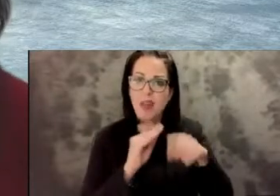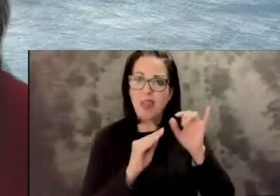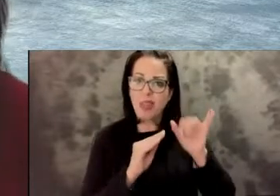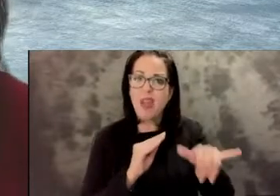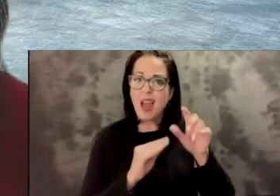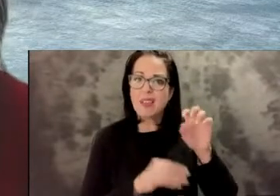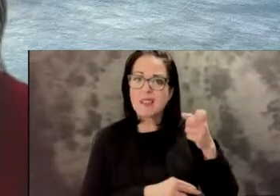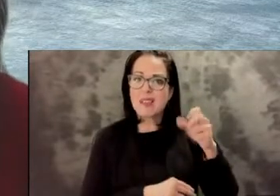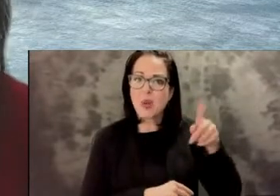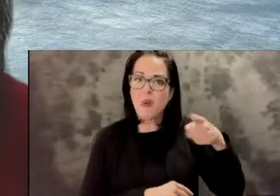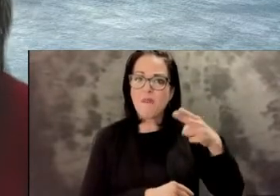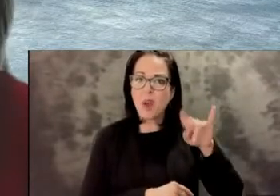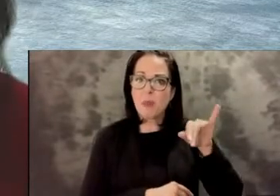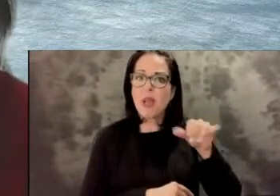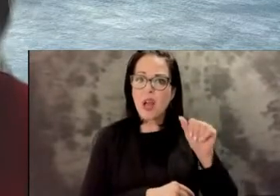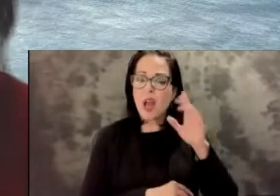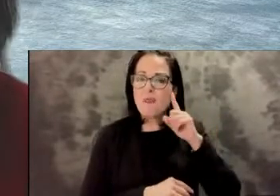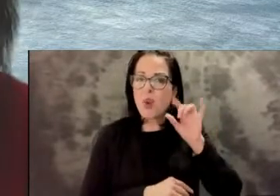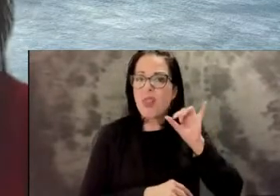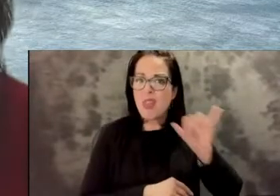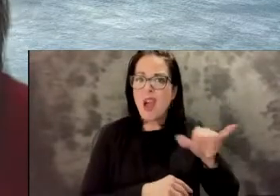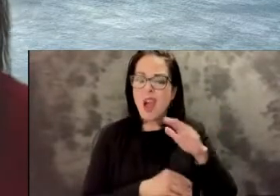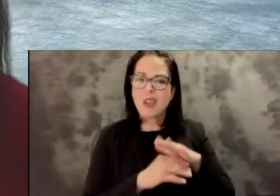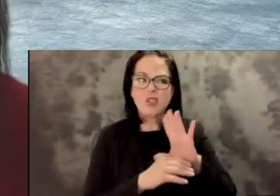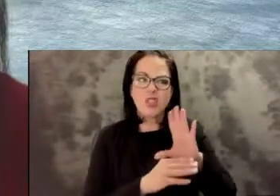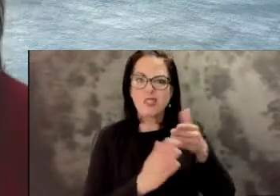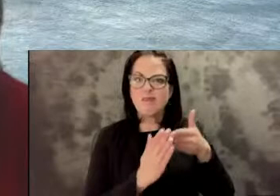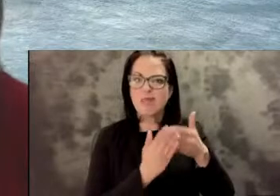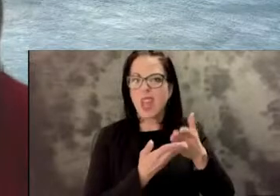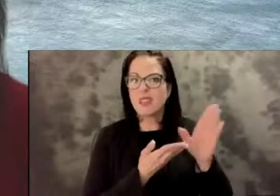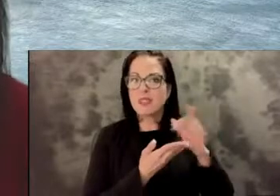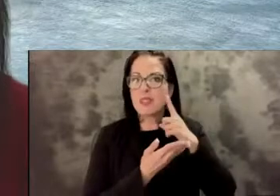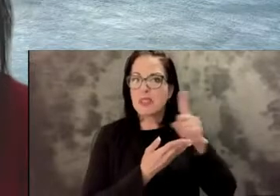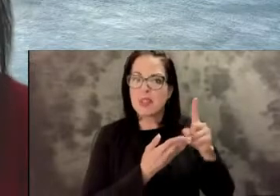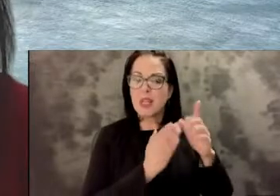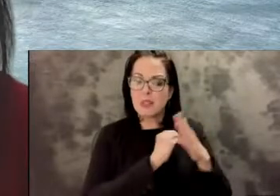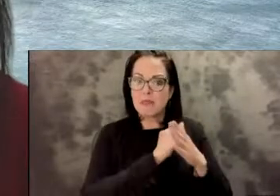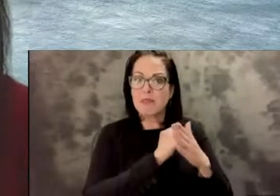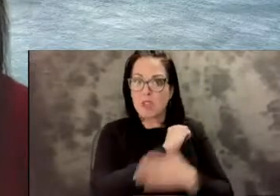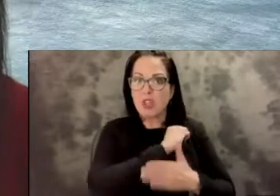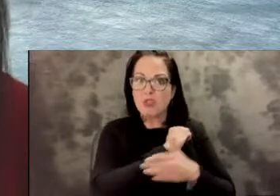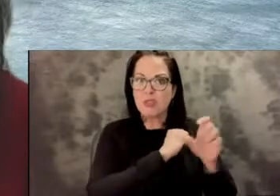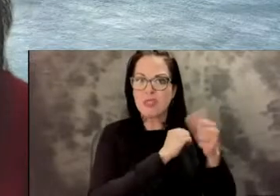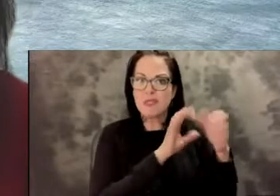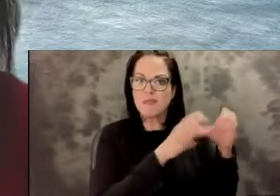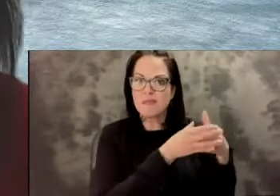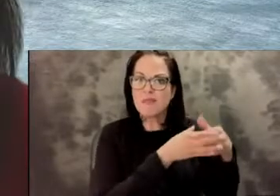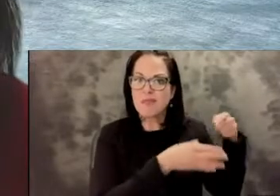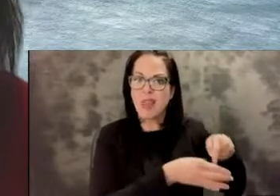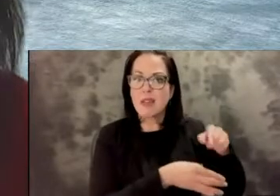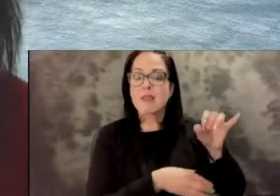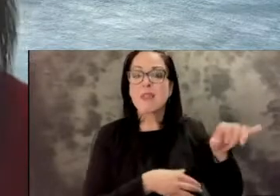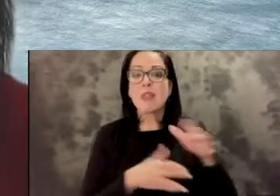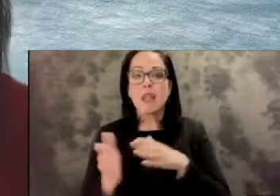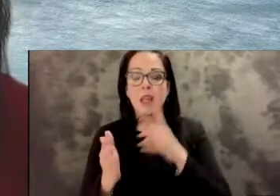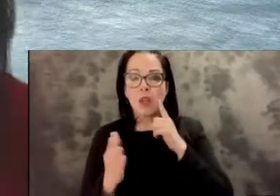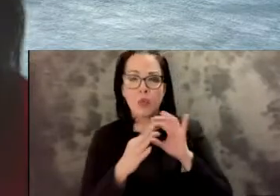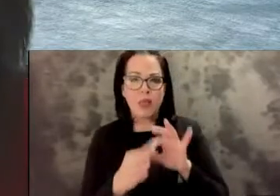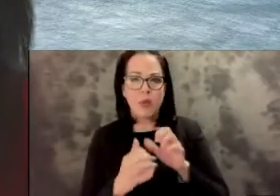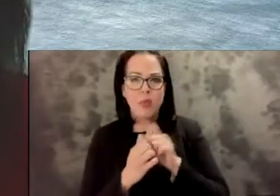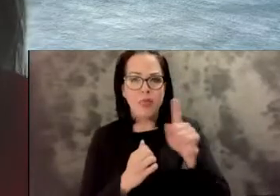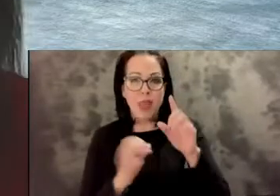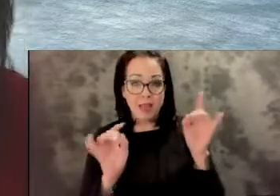United States from safely and equitably accessing the COVID vaccine. In terms of hate, the number